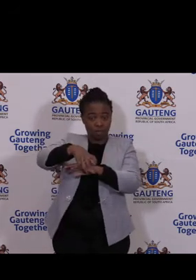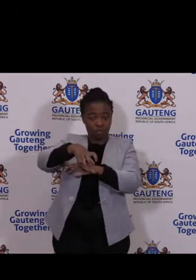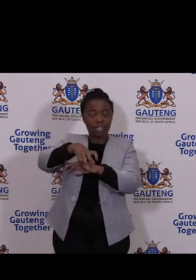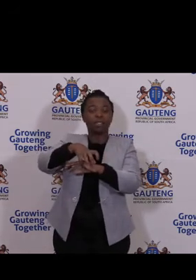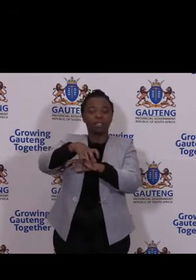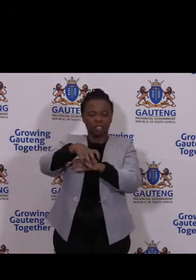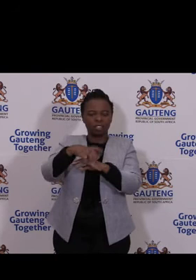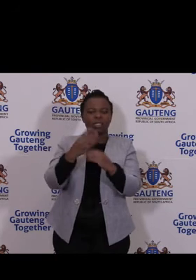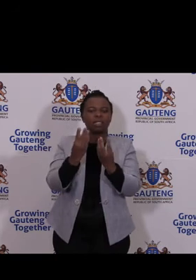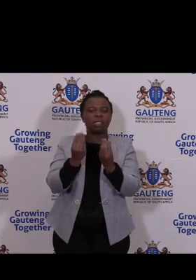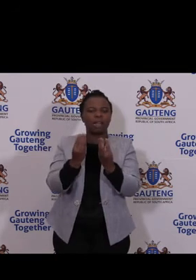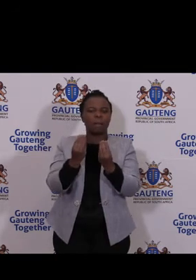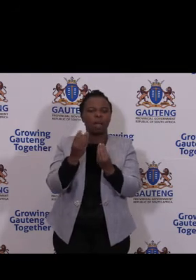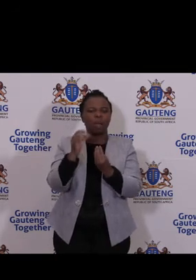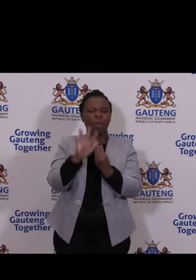close to